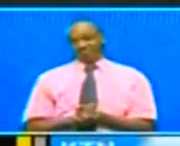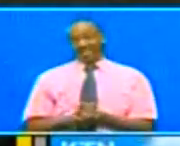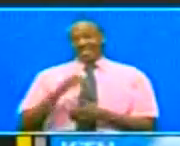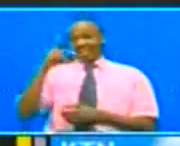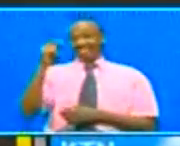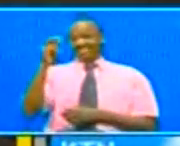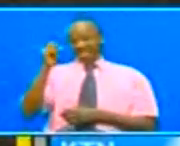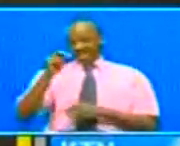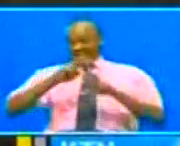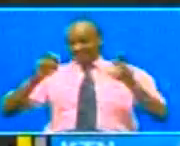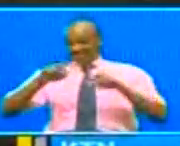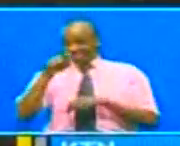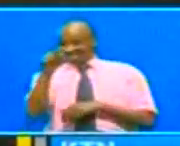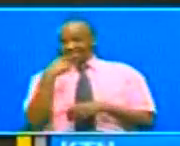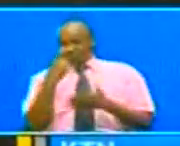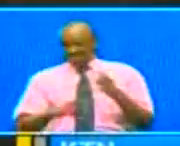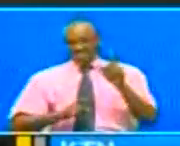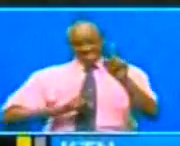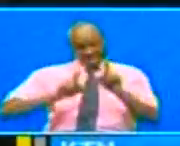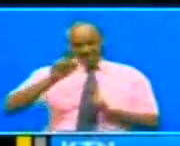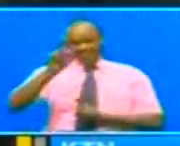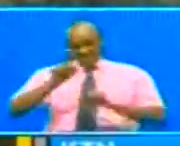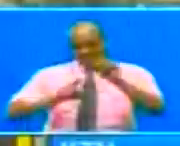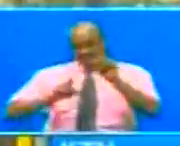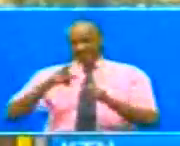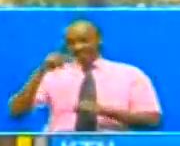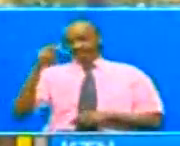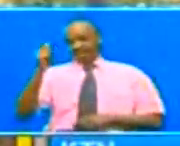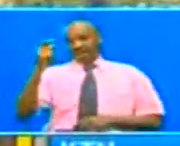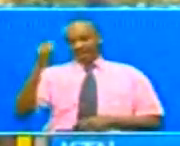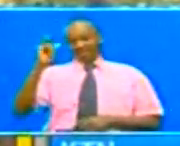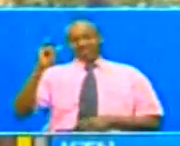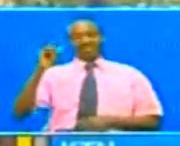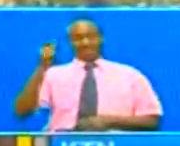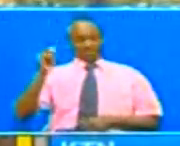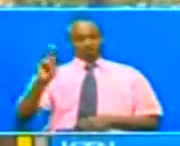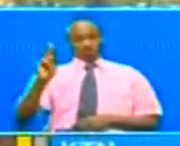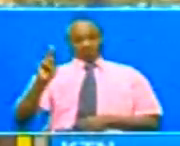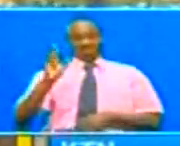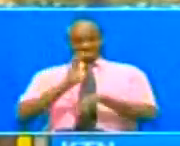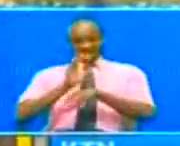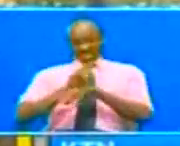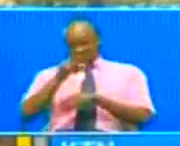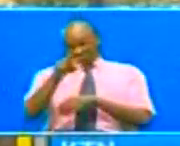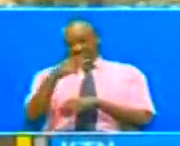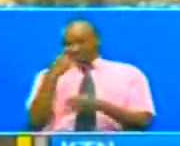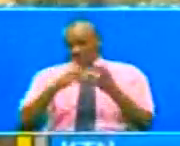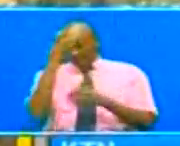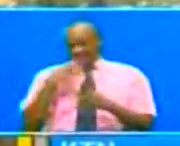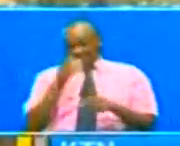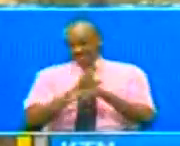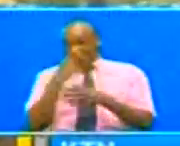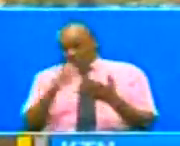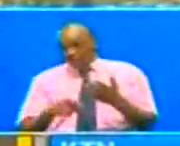KTN's Investigations Desk, travel to the Christ the King Katito Catholic Parish, where documents available to us indicate